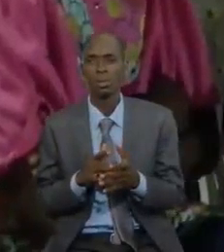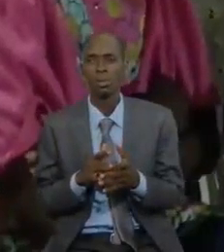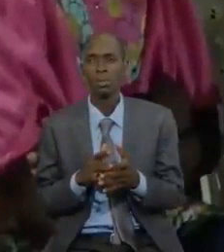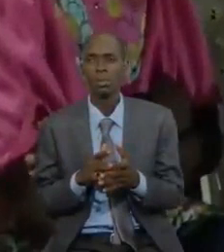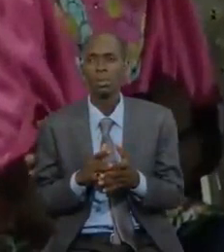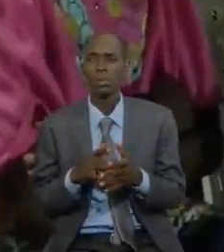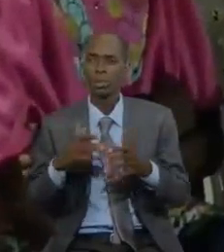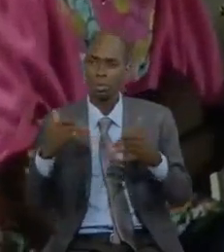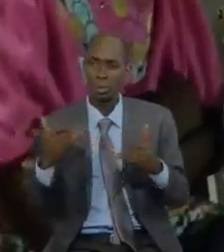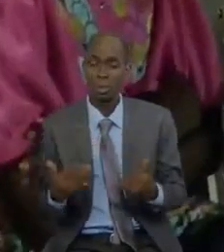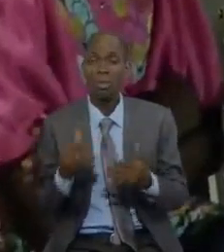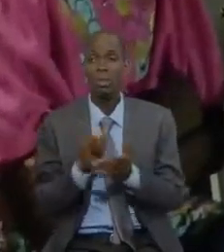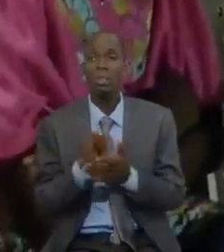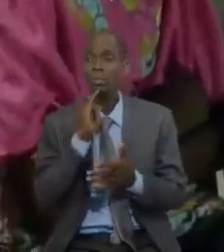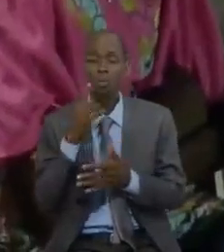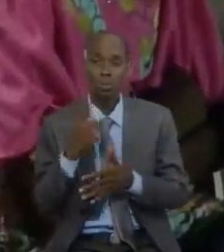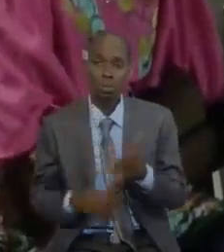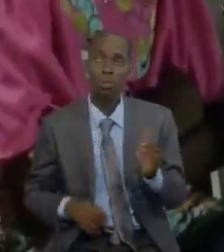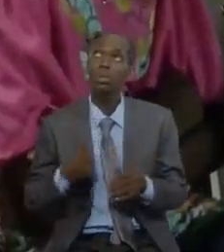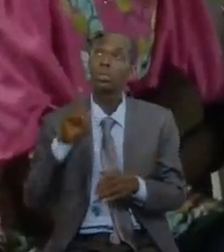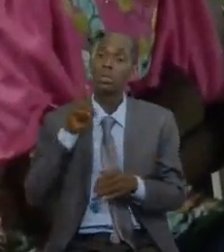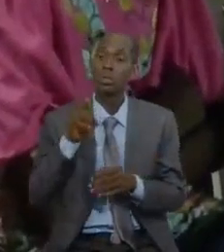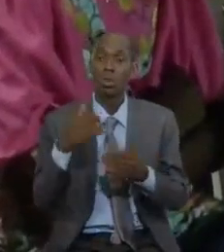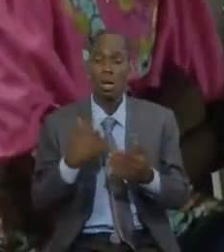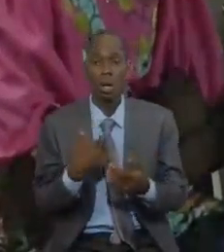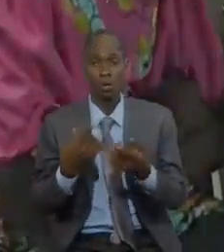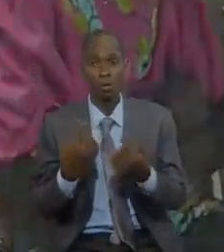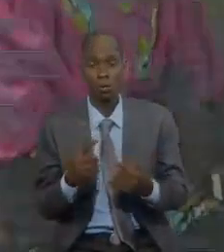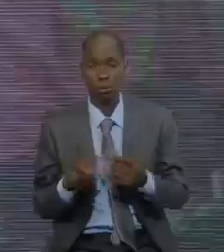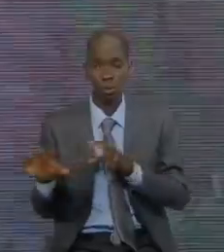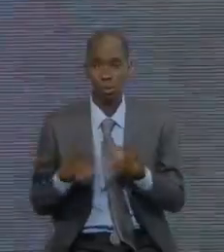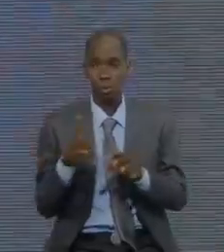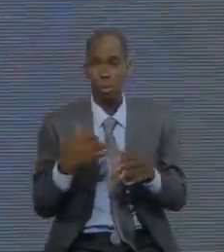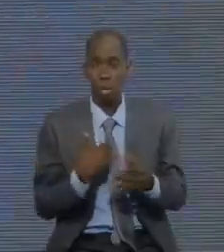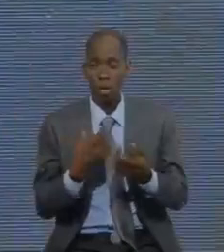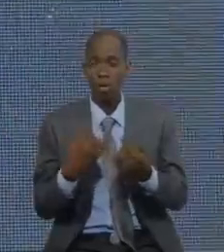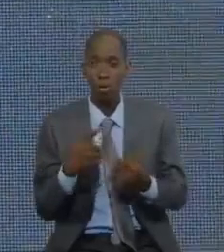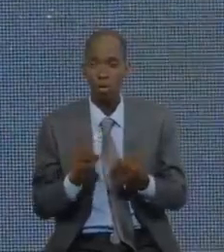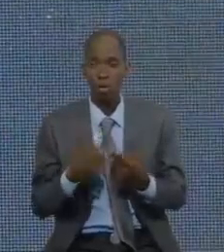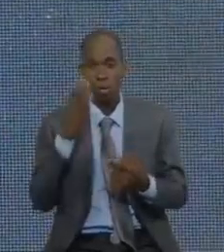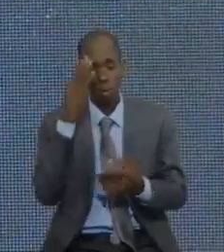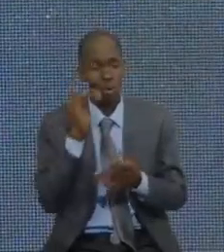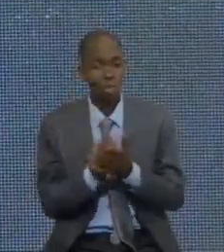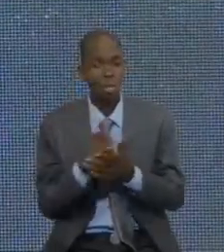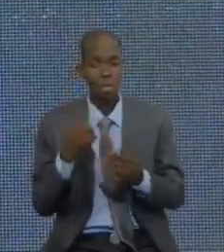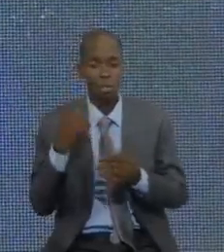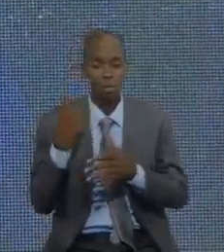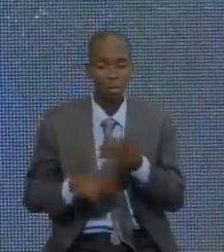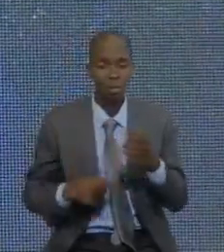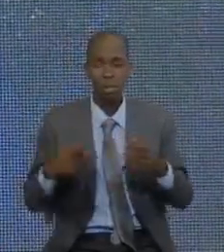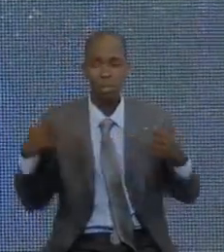Now that's what you have come to do. You have come to realize that the price, the pain of the cross